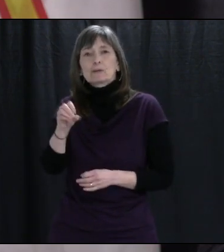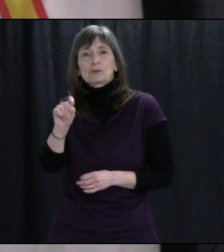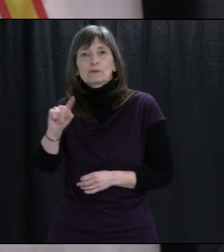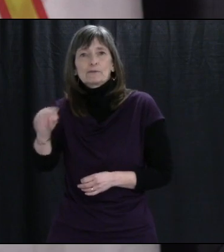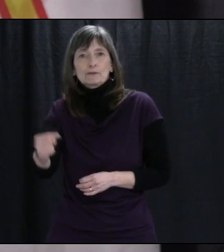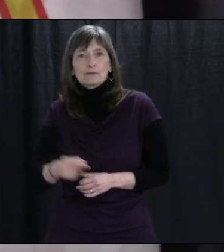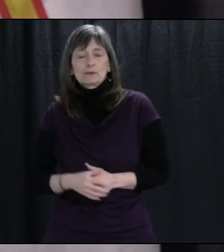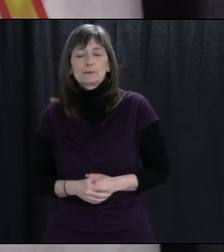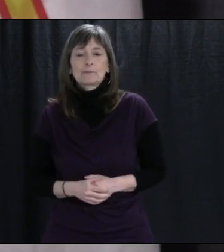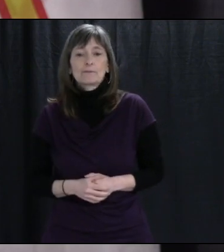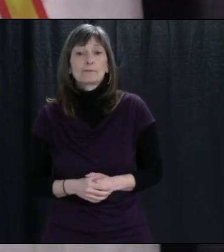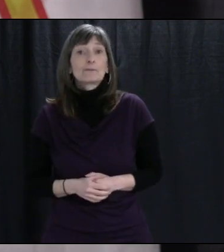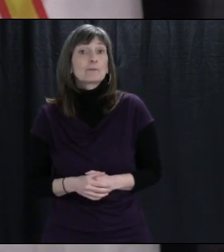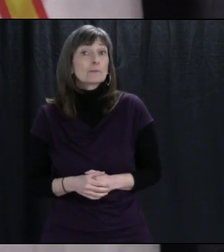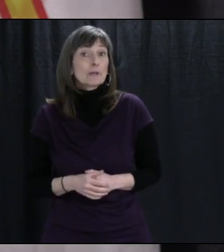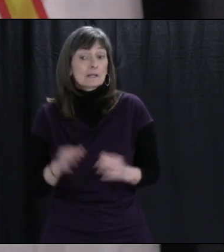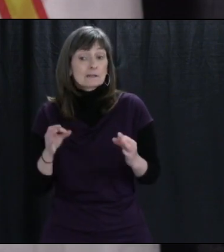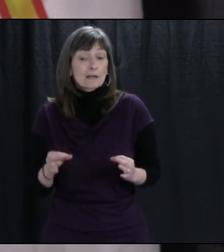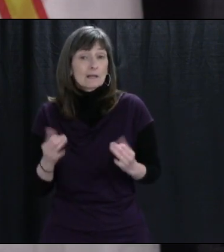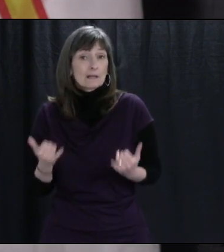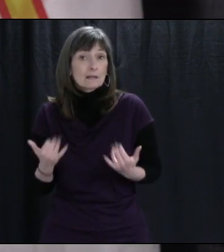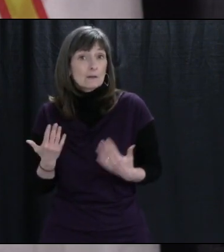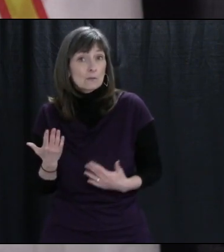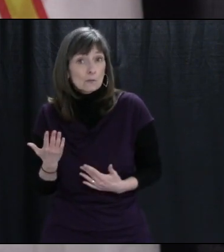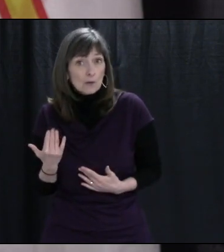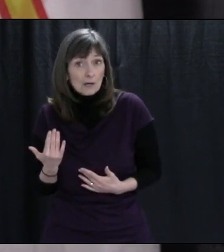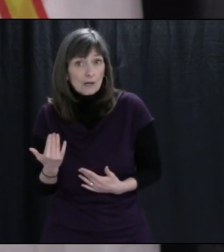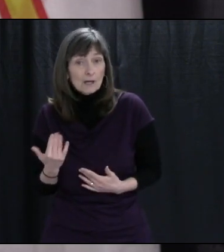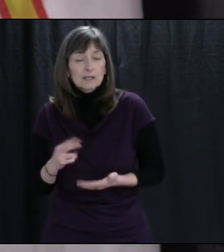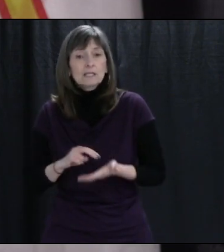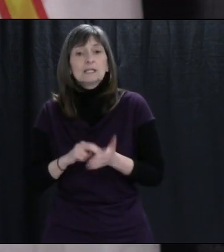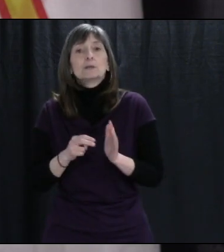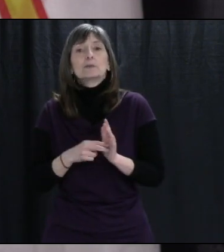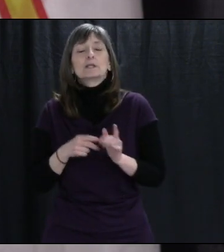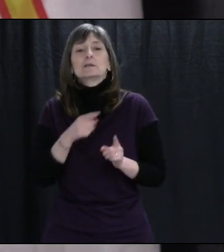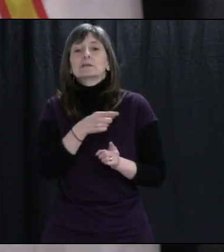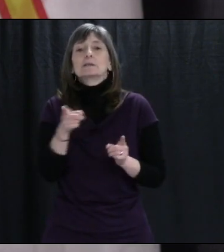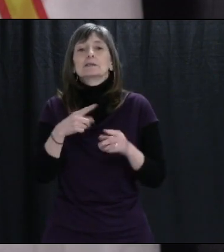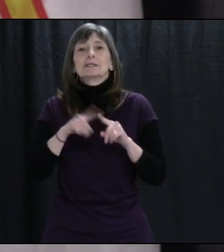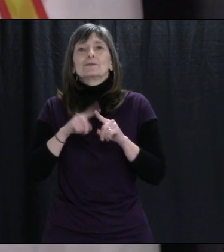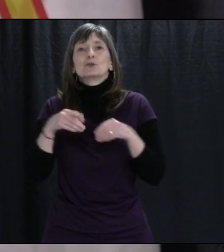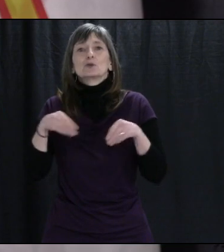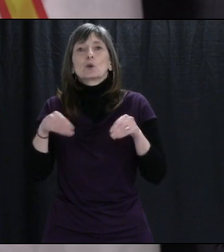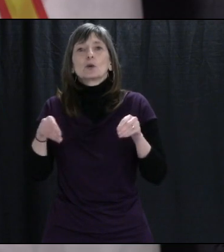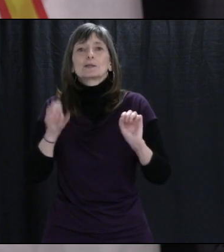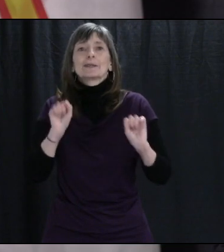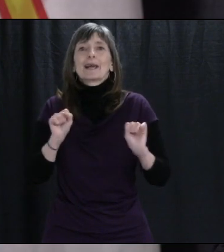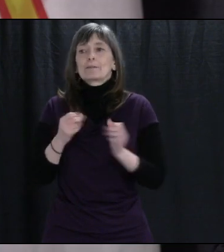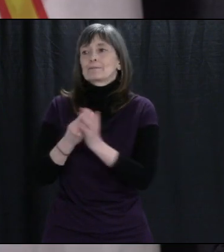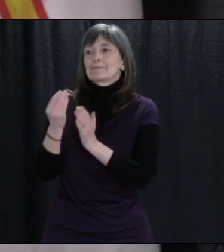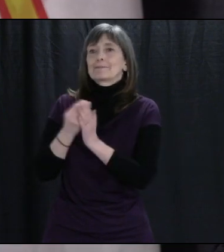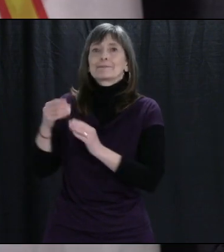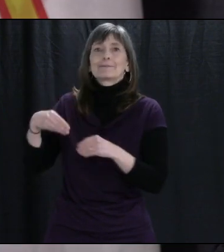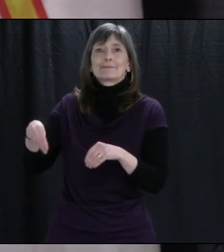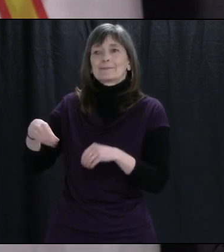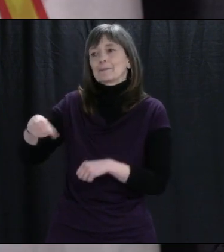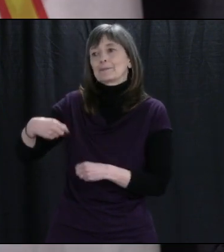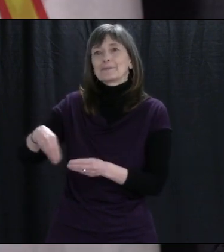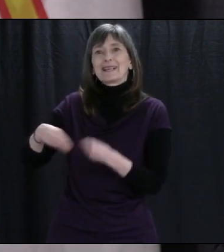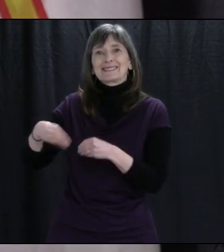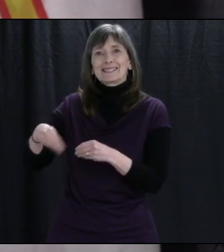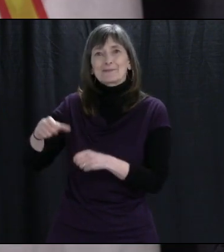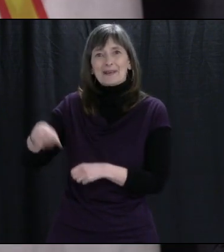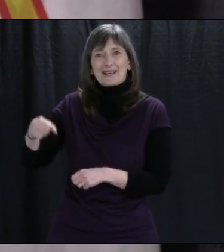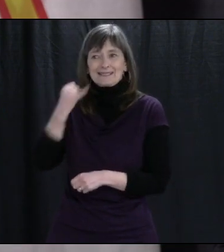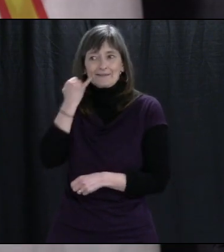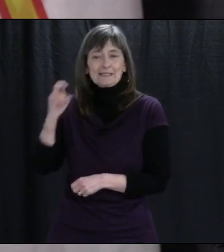the reason why we're making that decision now is to give operators the opportunity to actually purchase a supply that would be necessary.